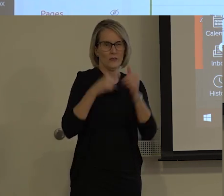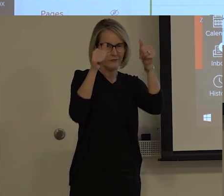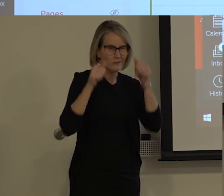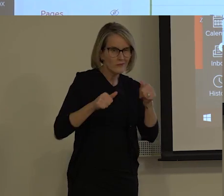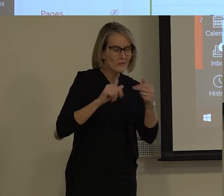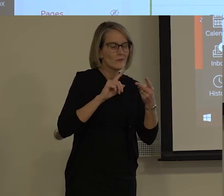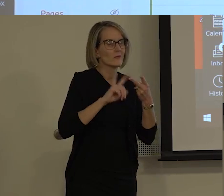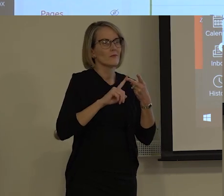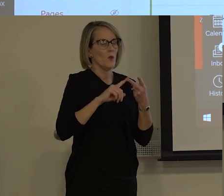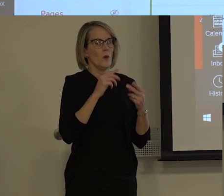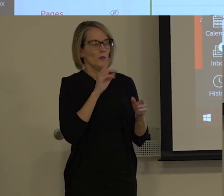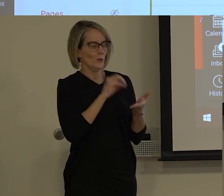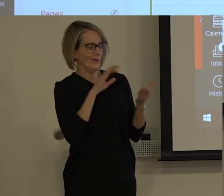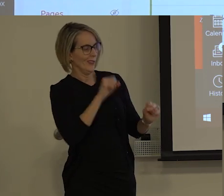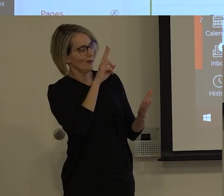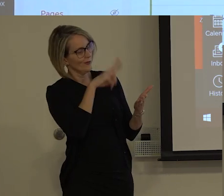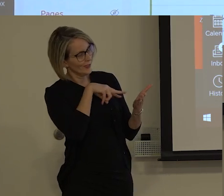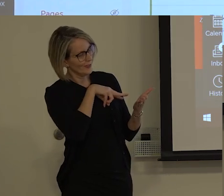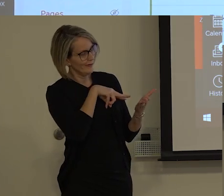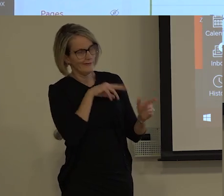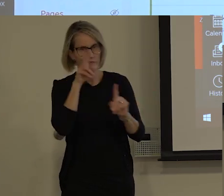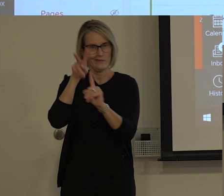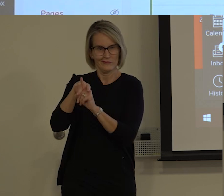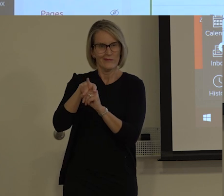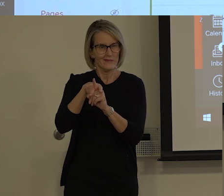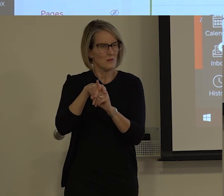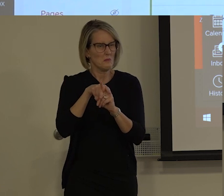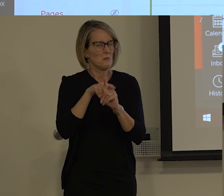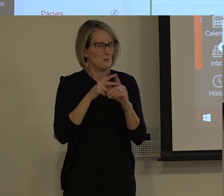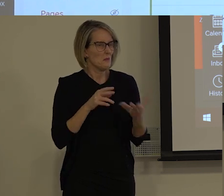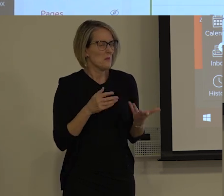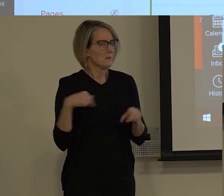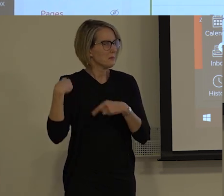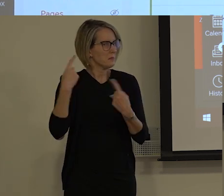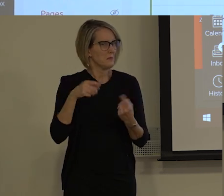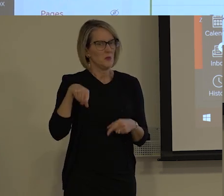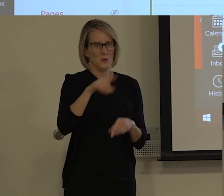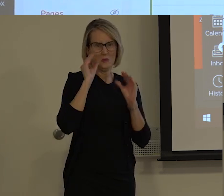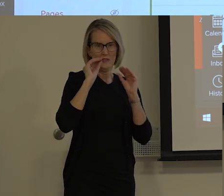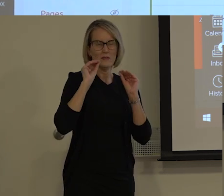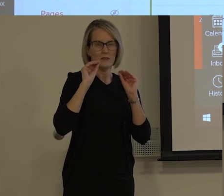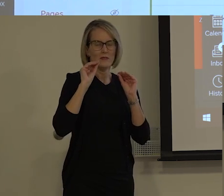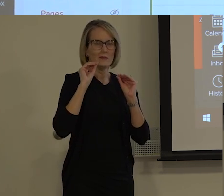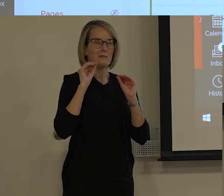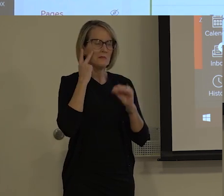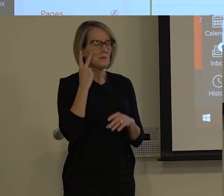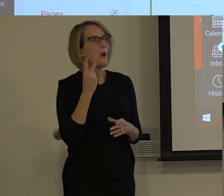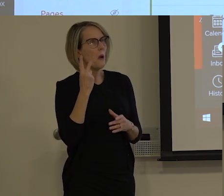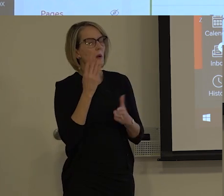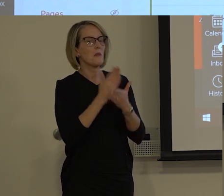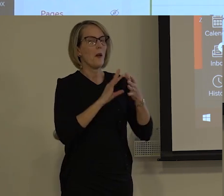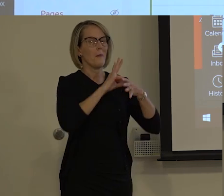to read and do something with authentic text, news articles, and the like. In your teaching experience, you've likely discovered that content courses tend to fare better